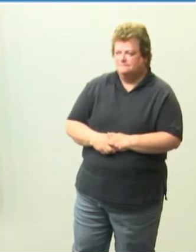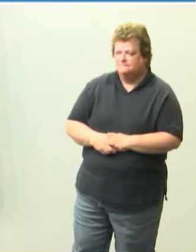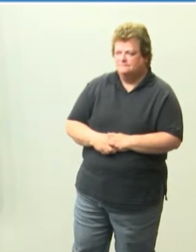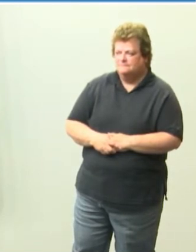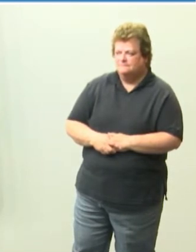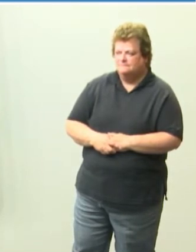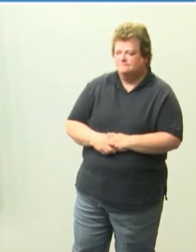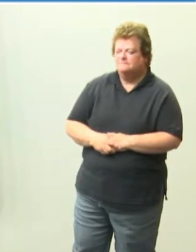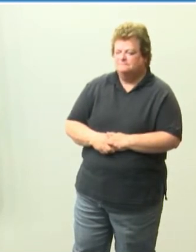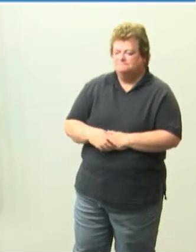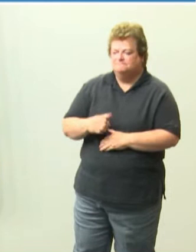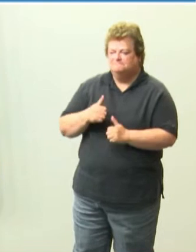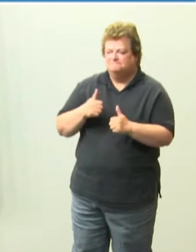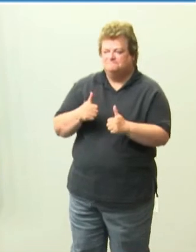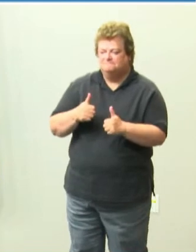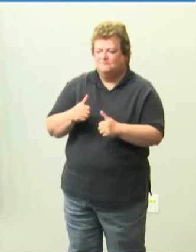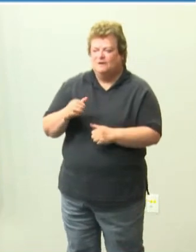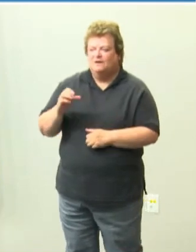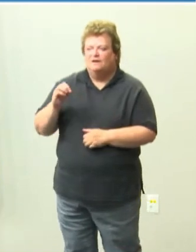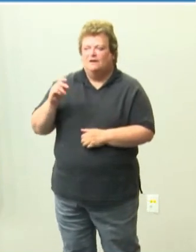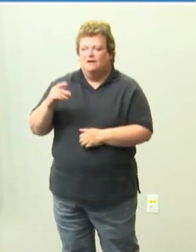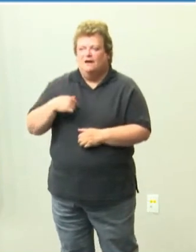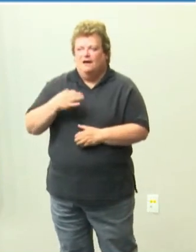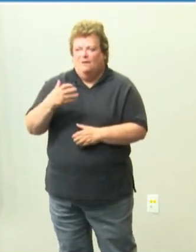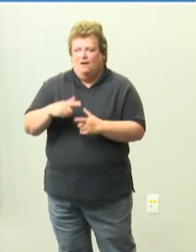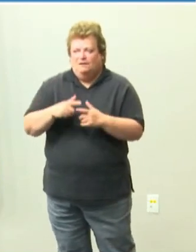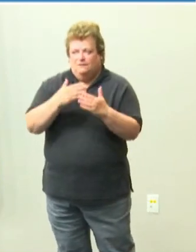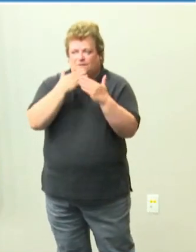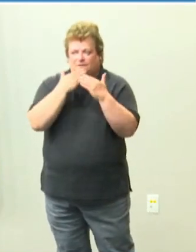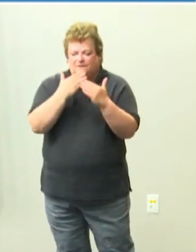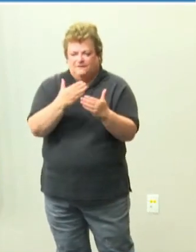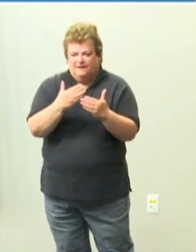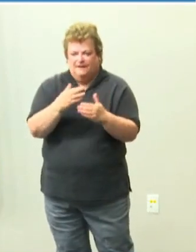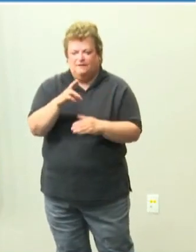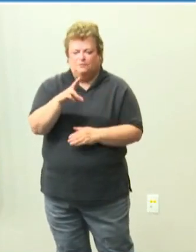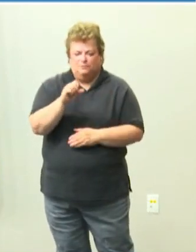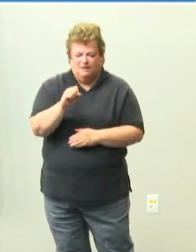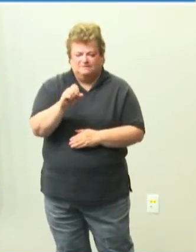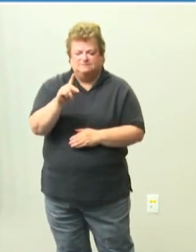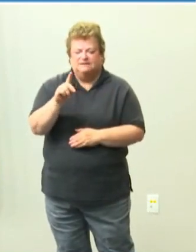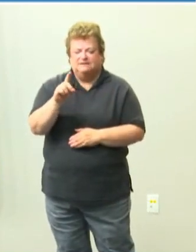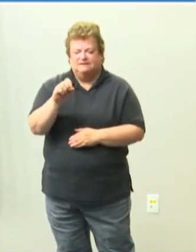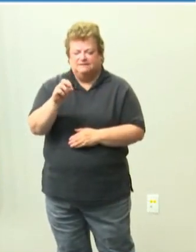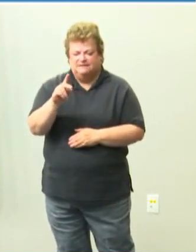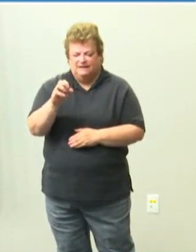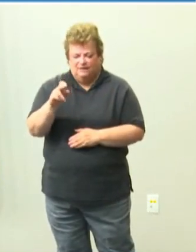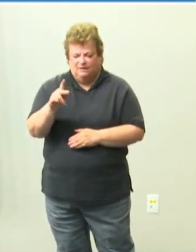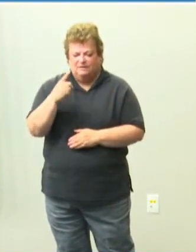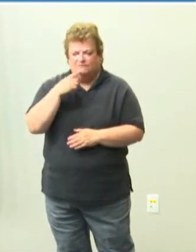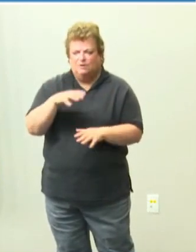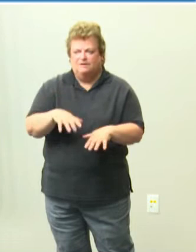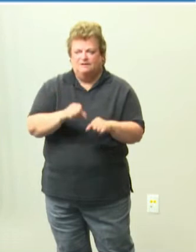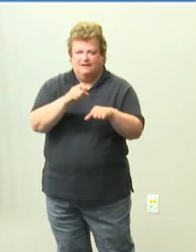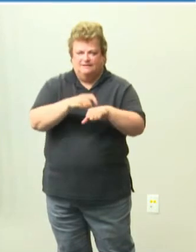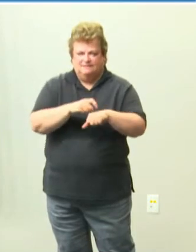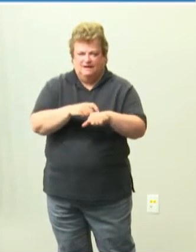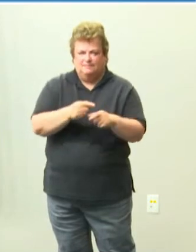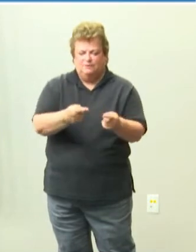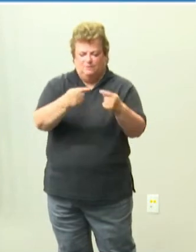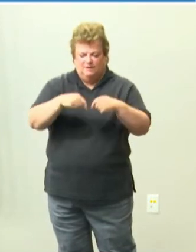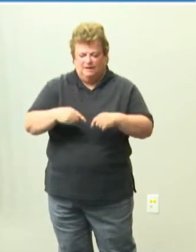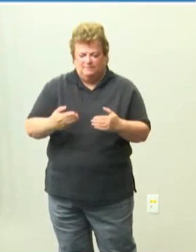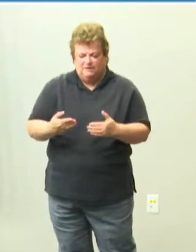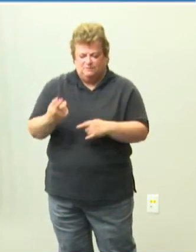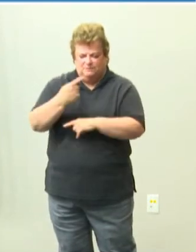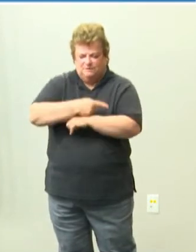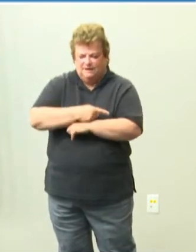I think we got it. Okay. Well, I wanted to thank Russ and Derek for taking time to be with us, and